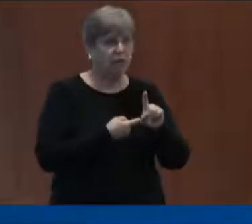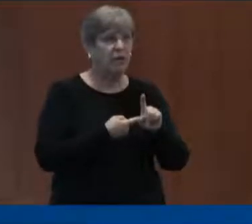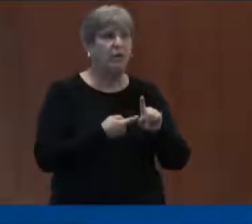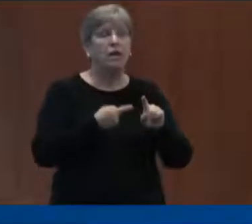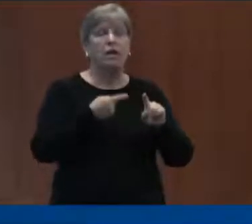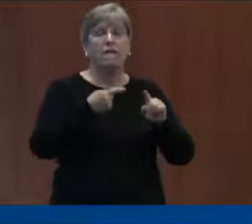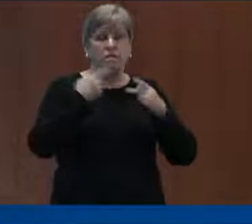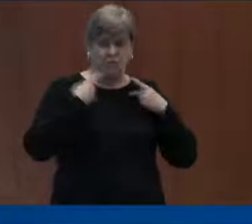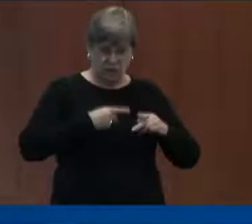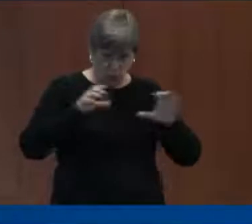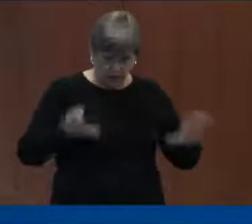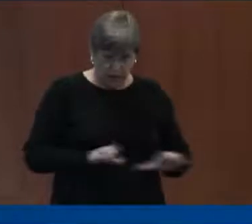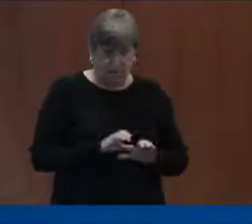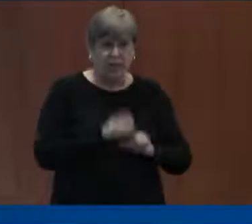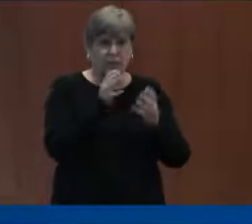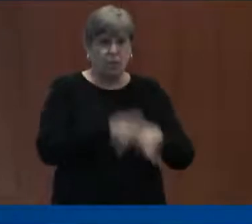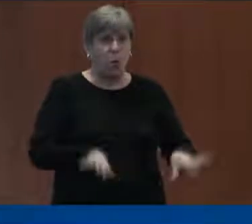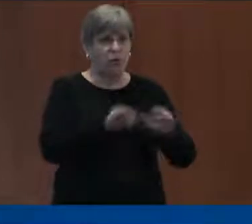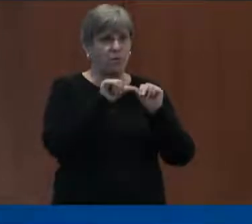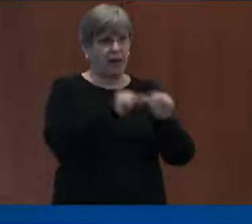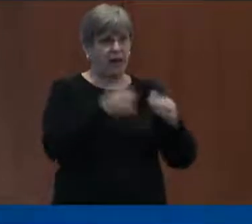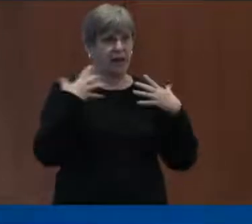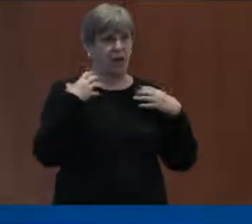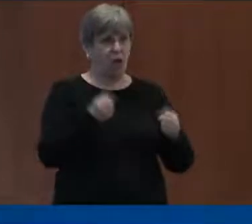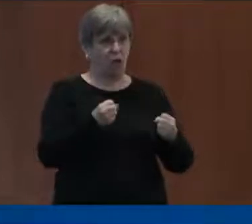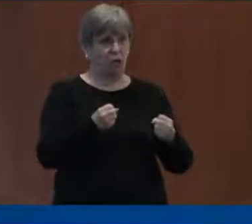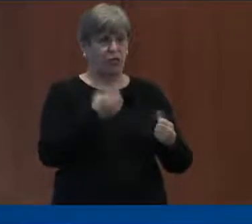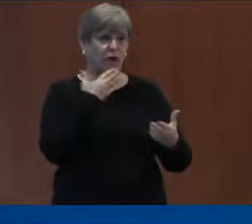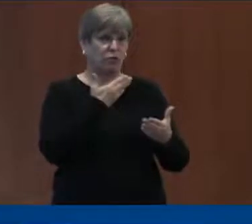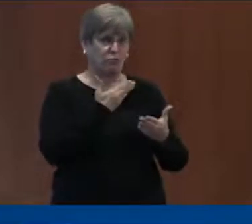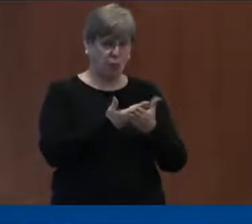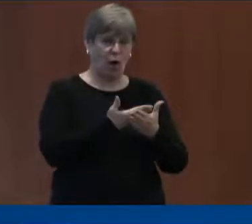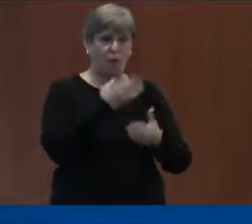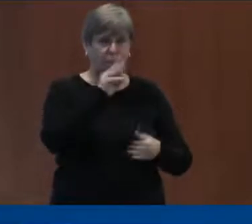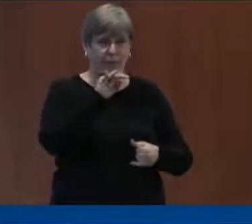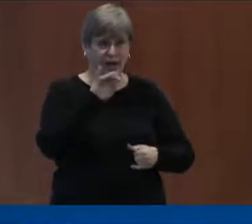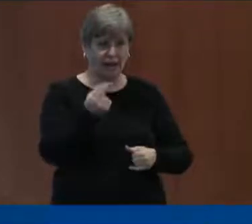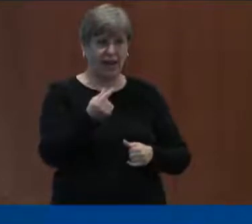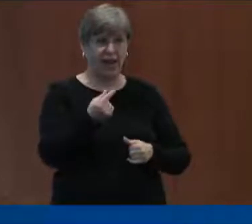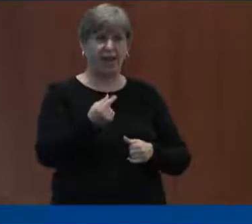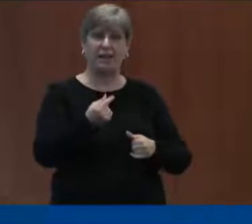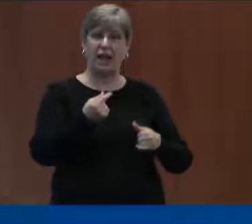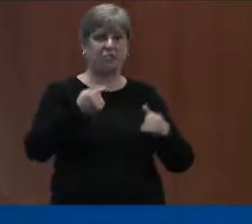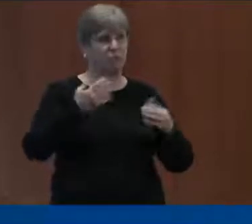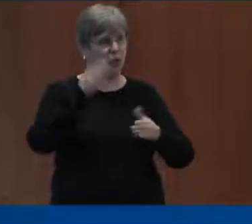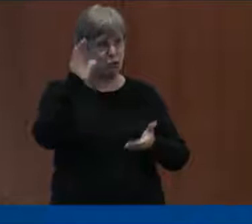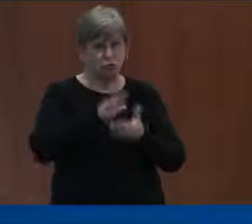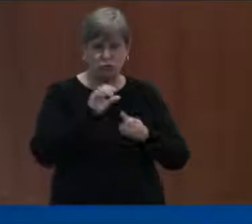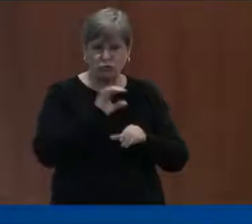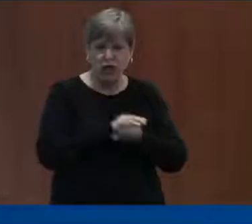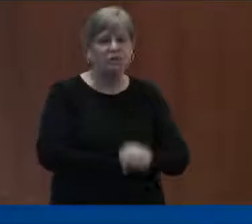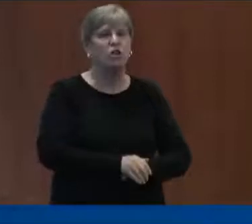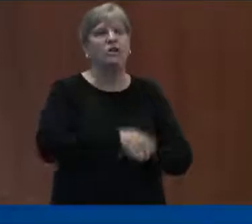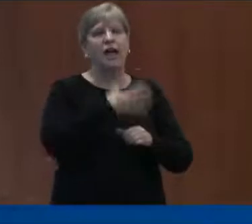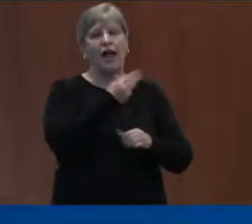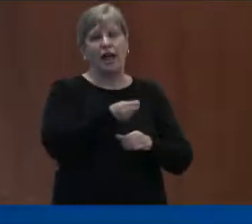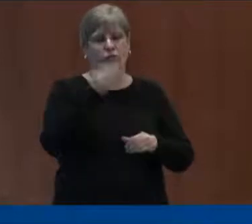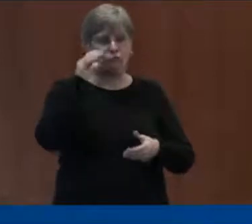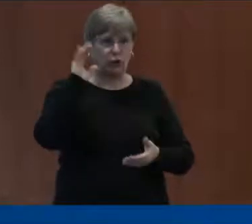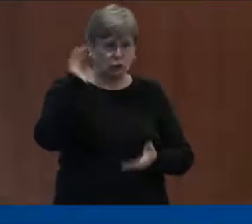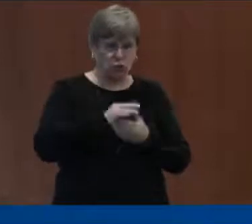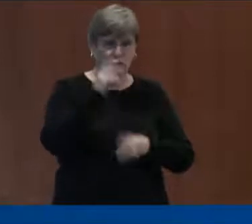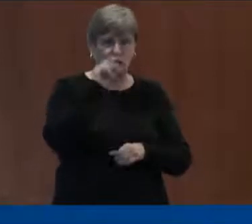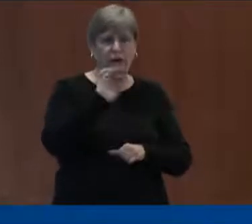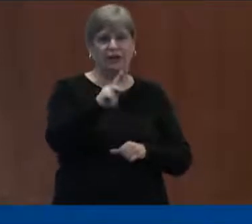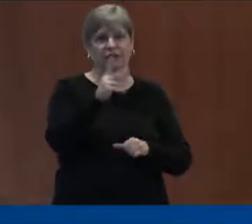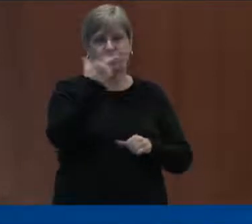to maintaining health and well-being. Getting active can improve fitness and reduce stress, reduce the risk for many chronic diseases, and